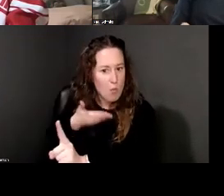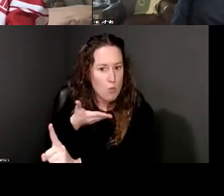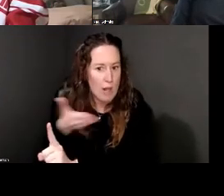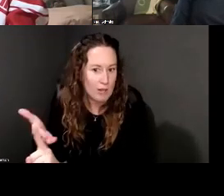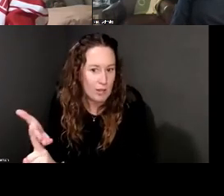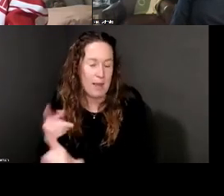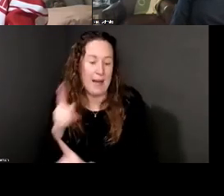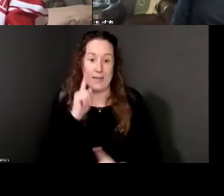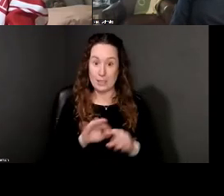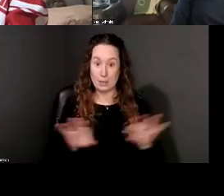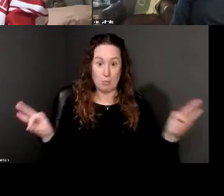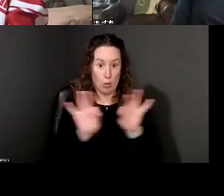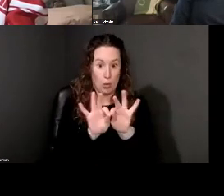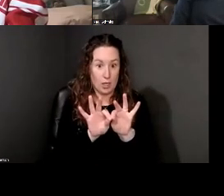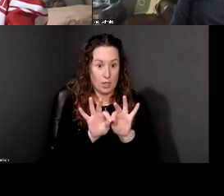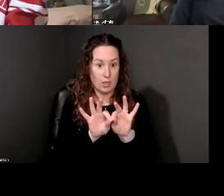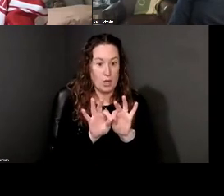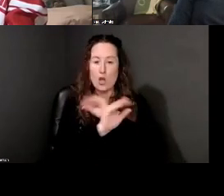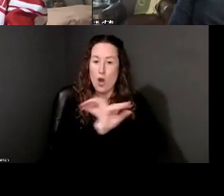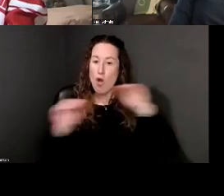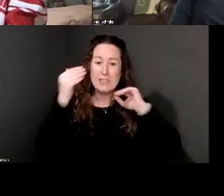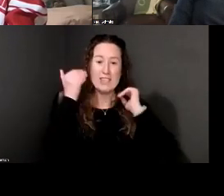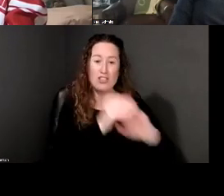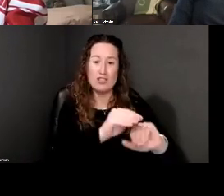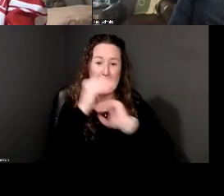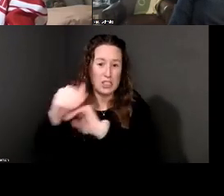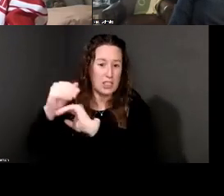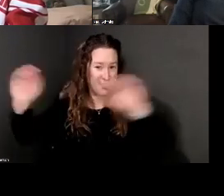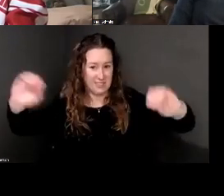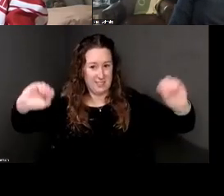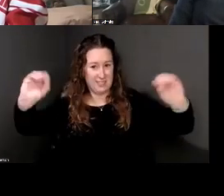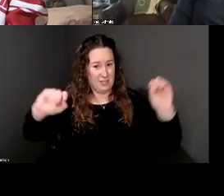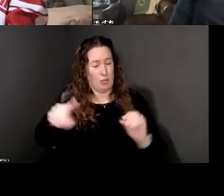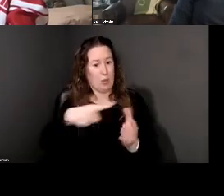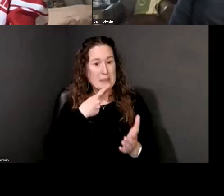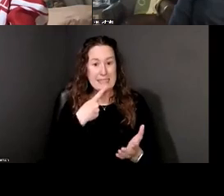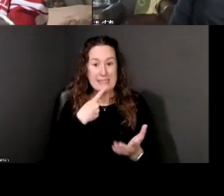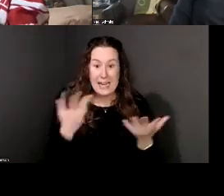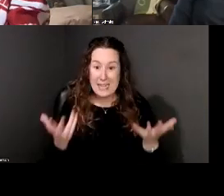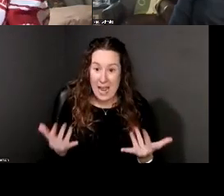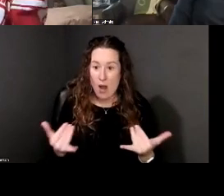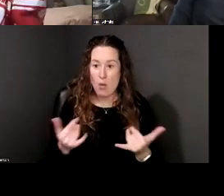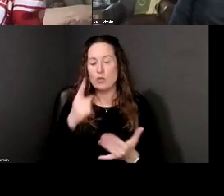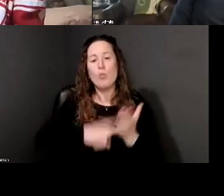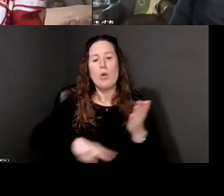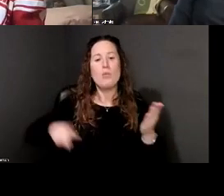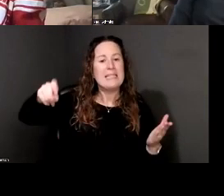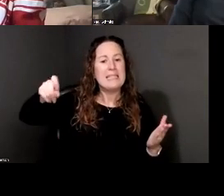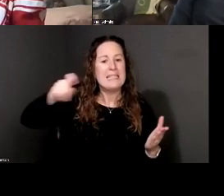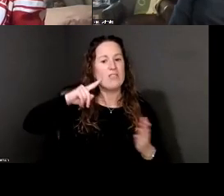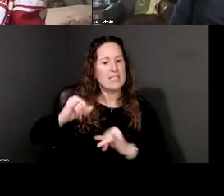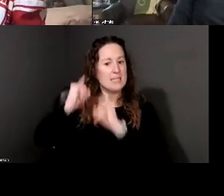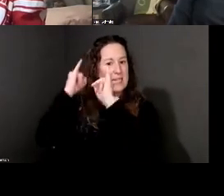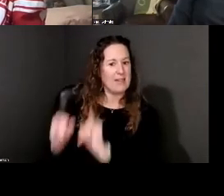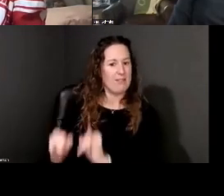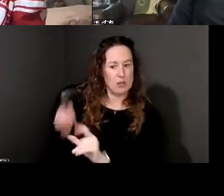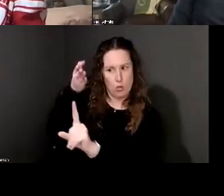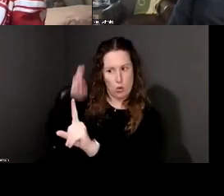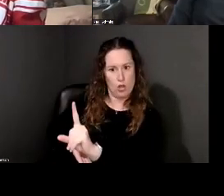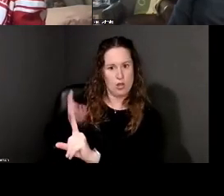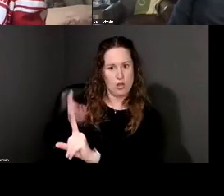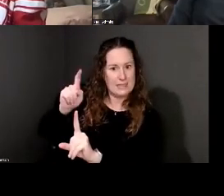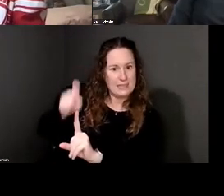part of this, is you're not restricting anything. And what you're doing is saying, what are the needs of this individual, right? And we've got